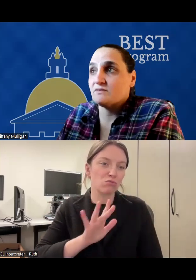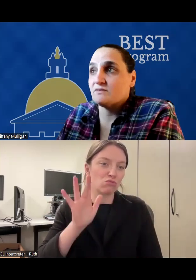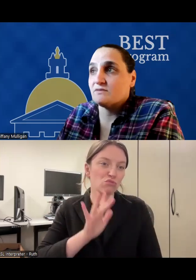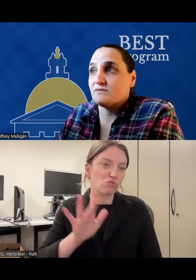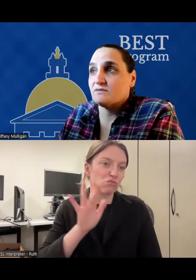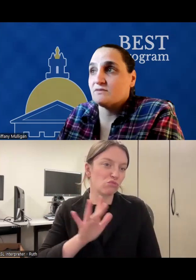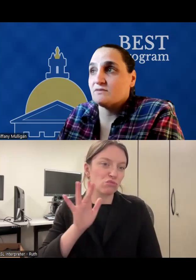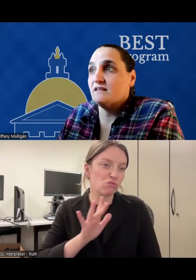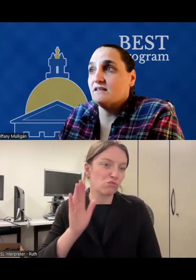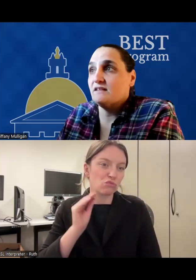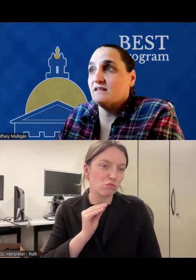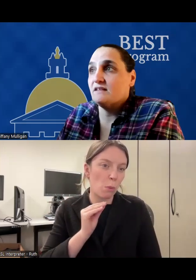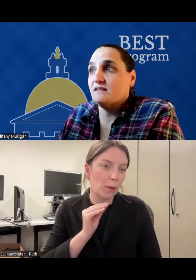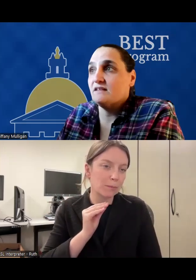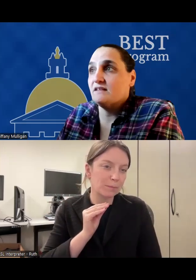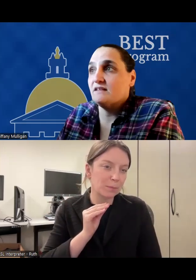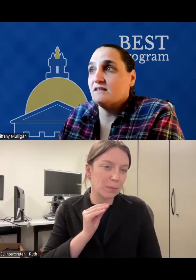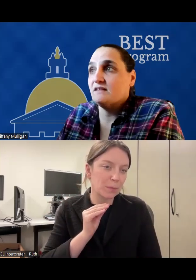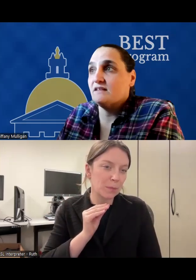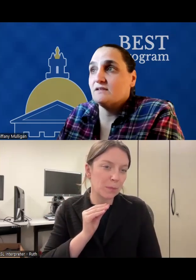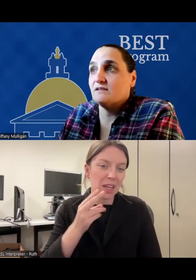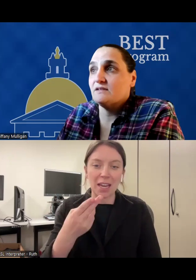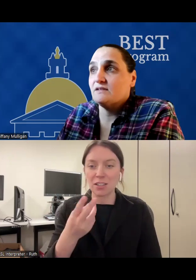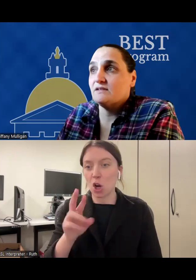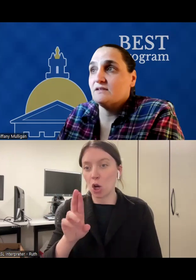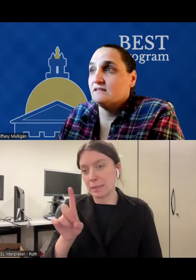higher, and let's just go to HRD.